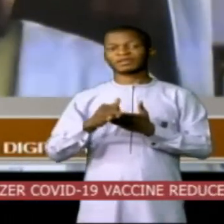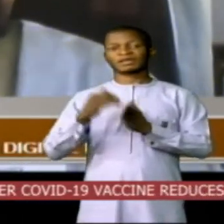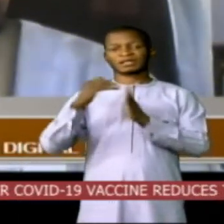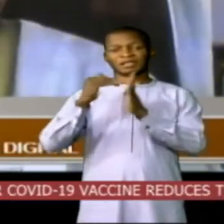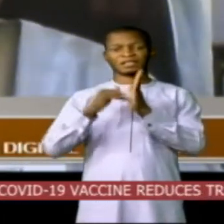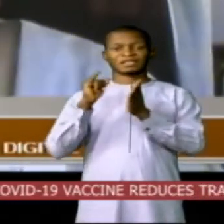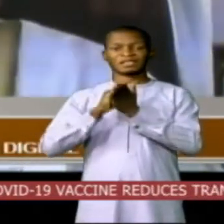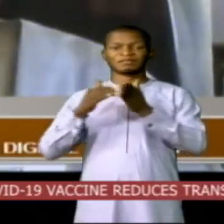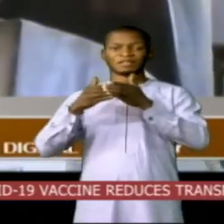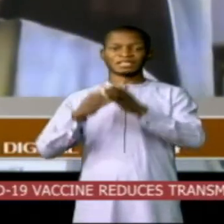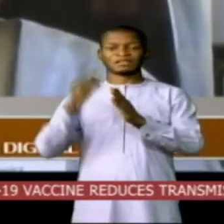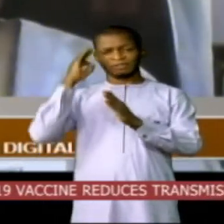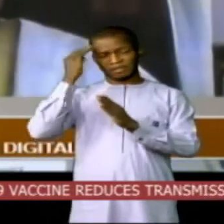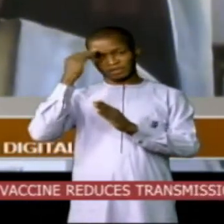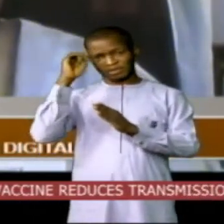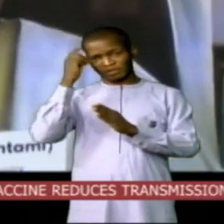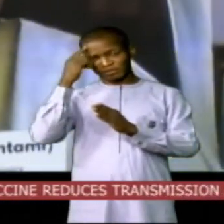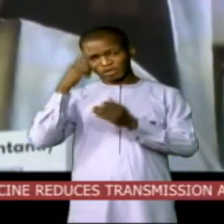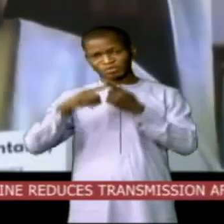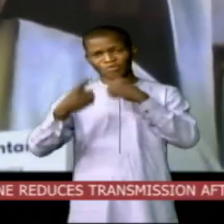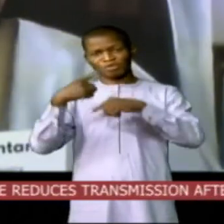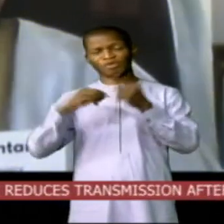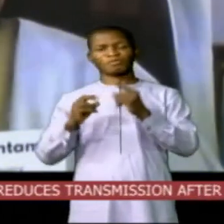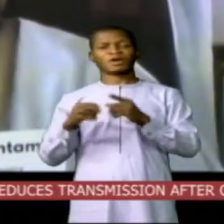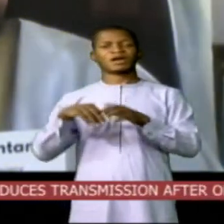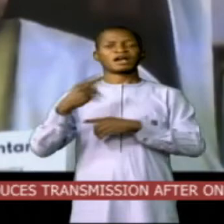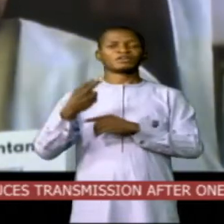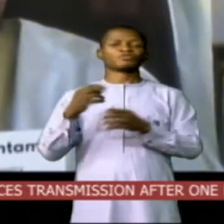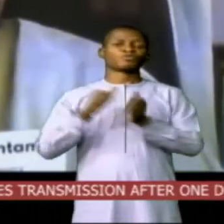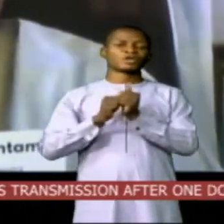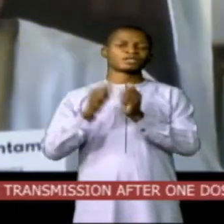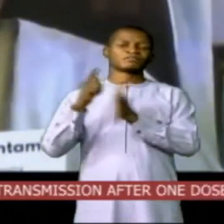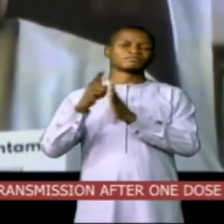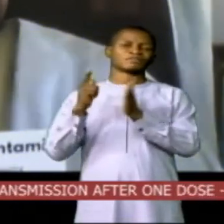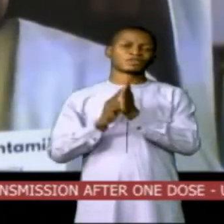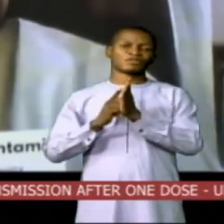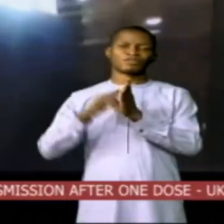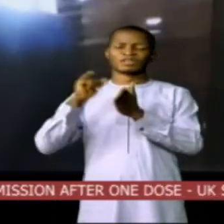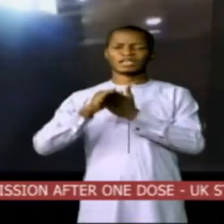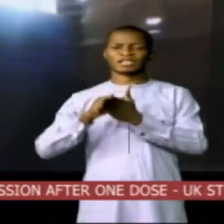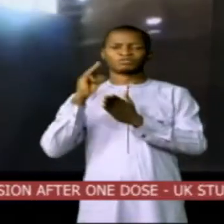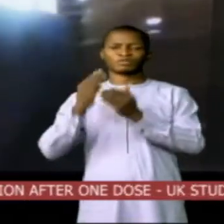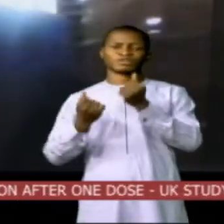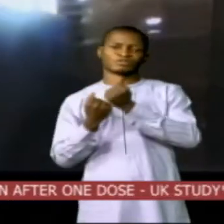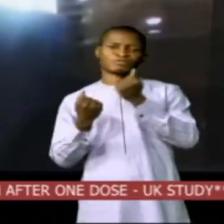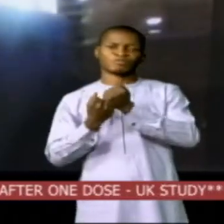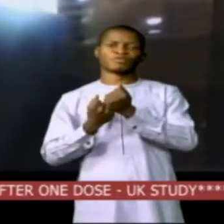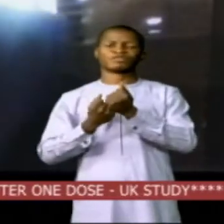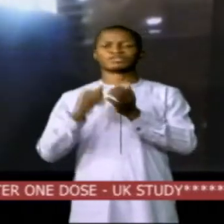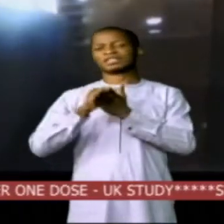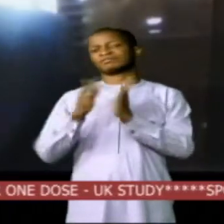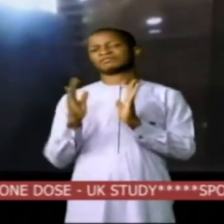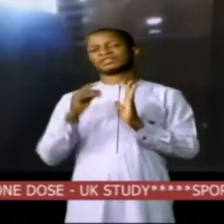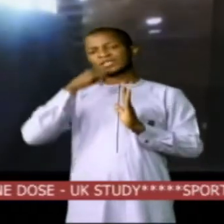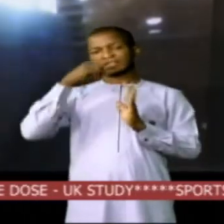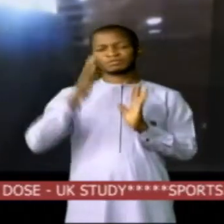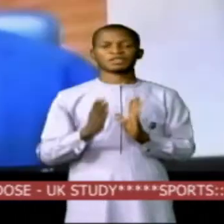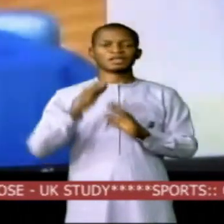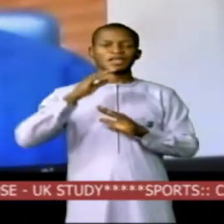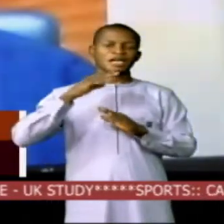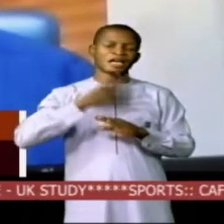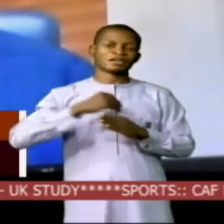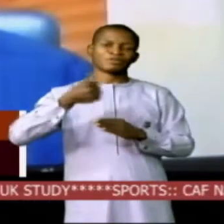to either come up with a legislation or policy or subsidiary legislation. Speakers and